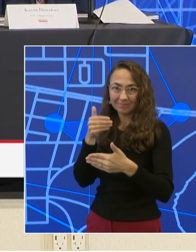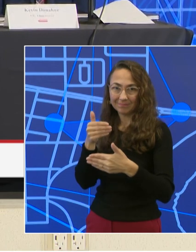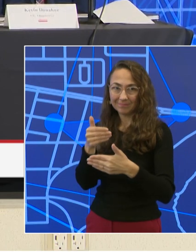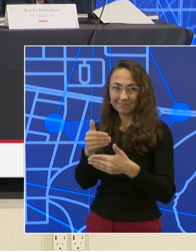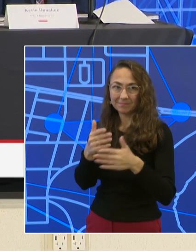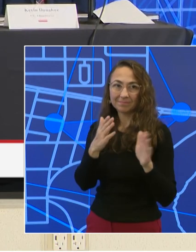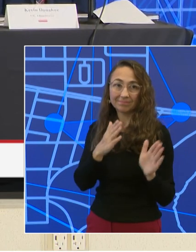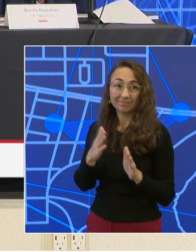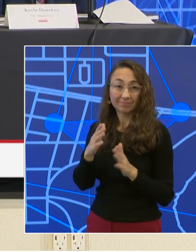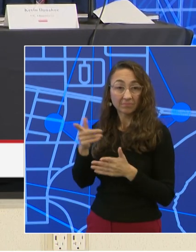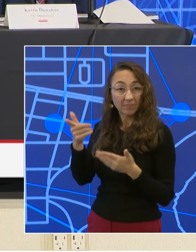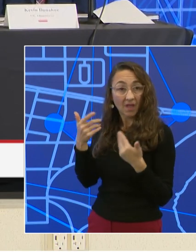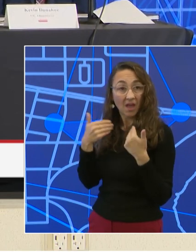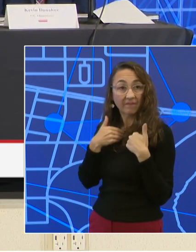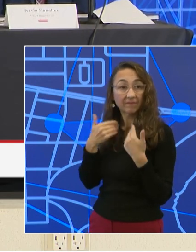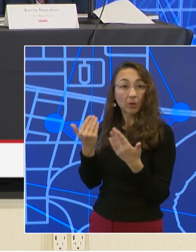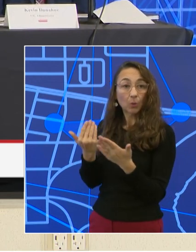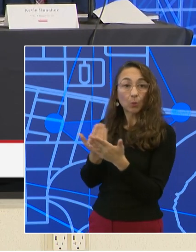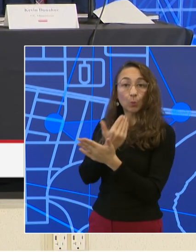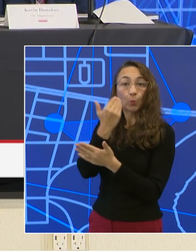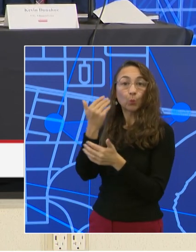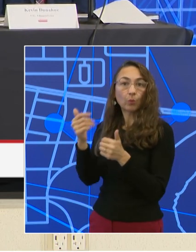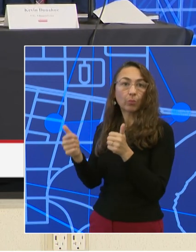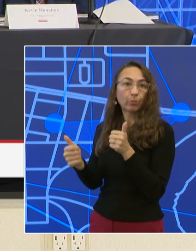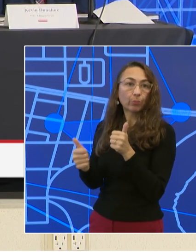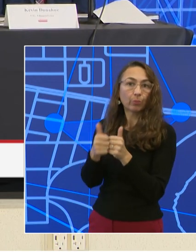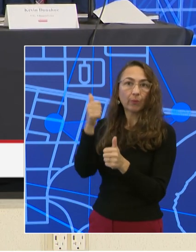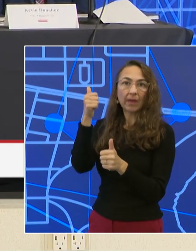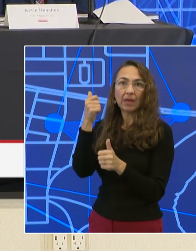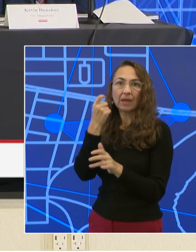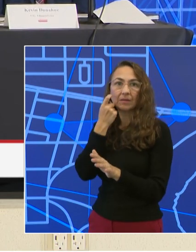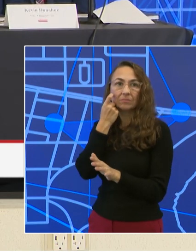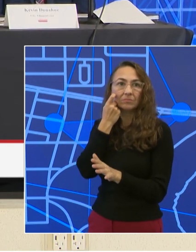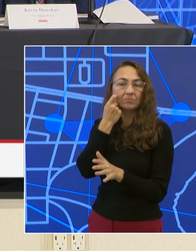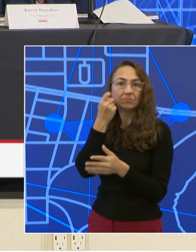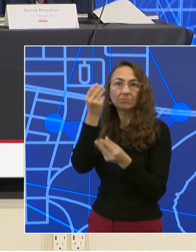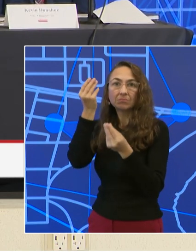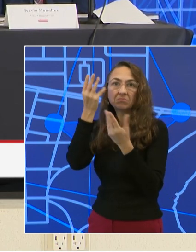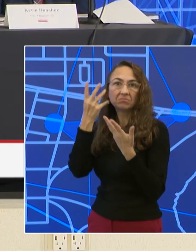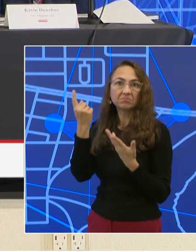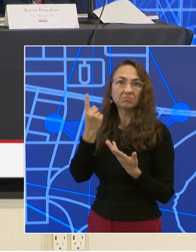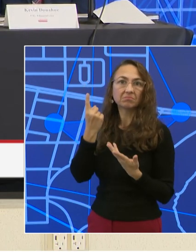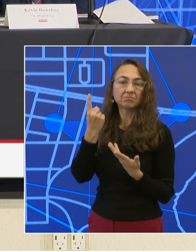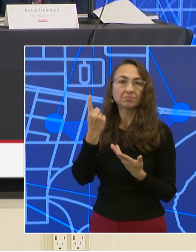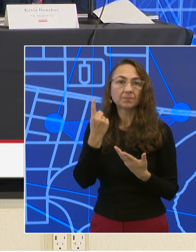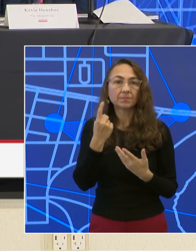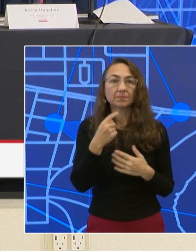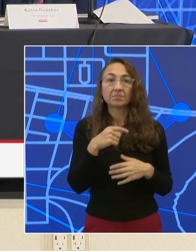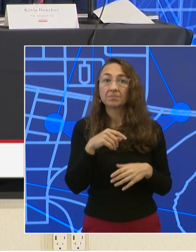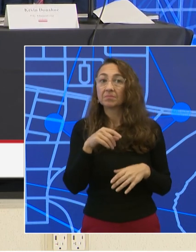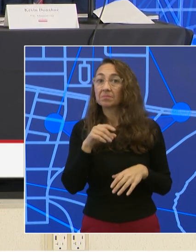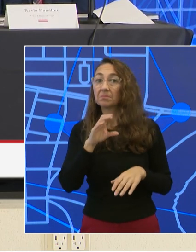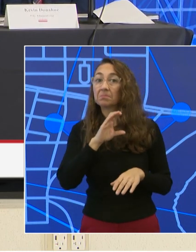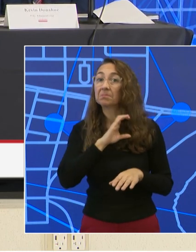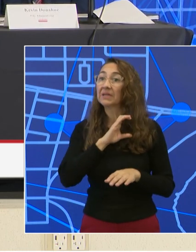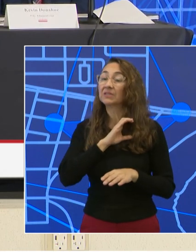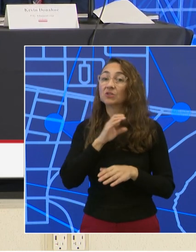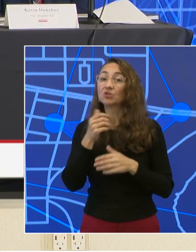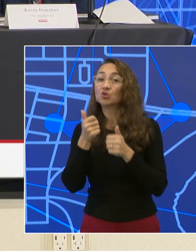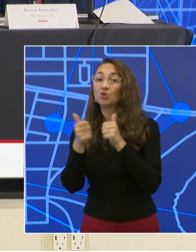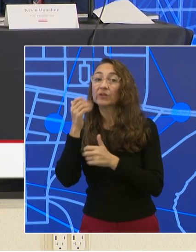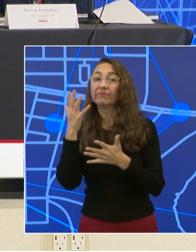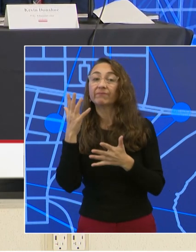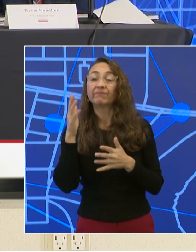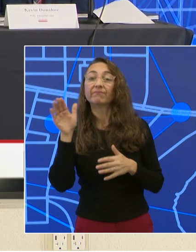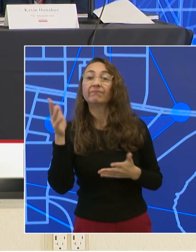be facing the city? Anything that the public should be aware of? Chief. At this point, we have not received any credible or